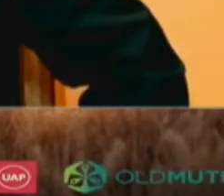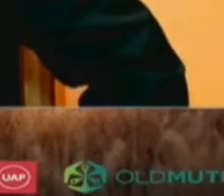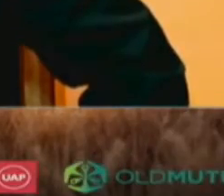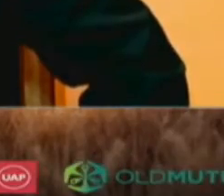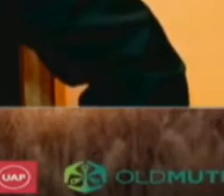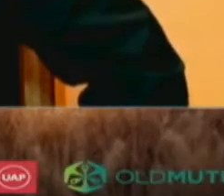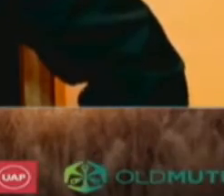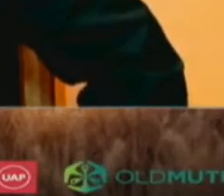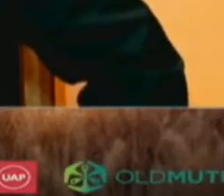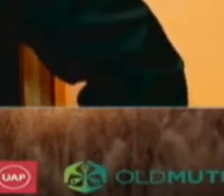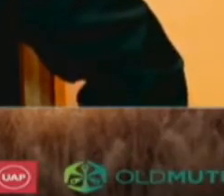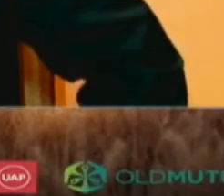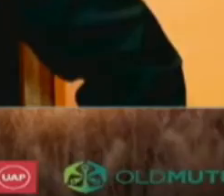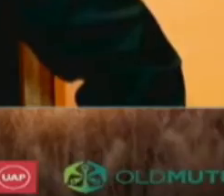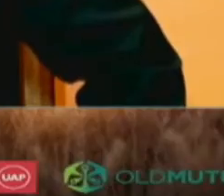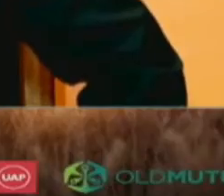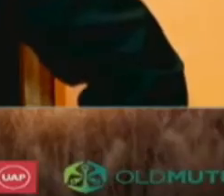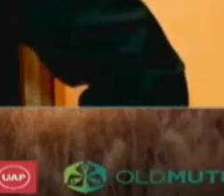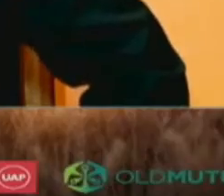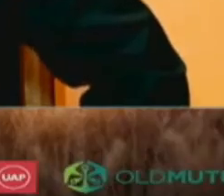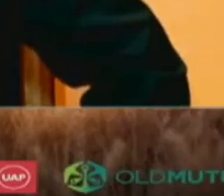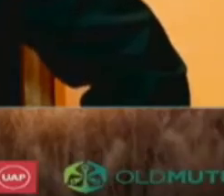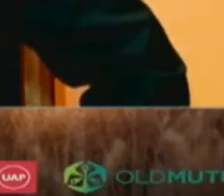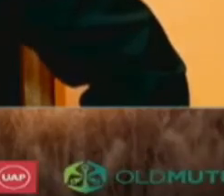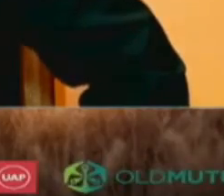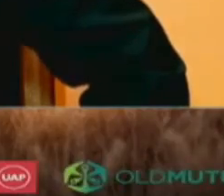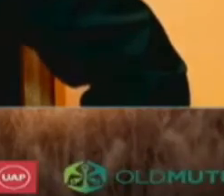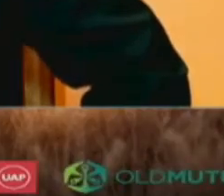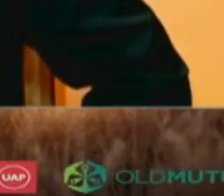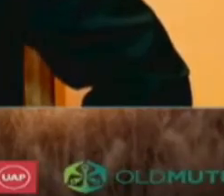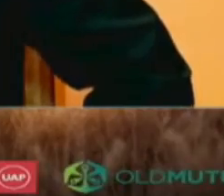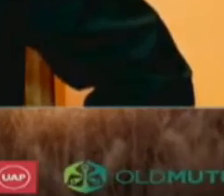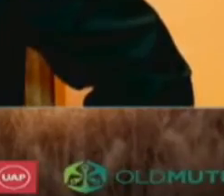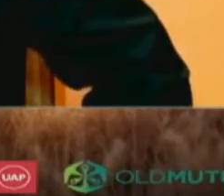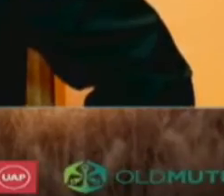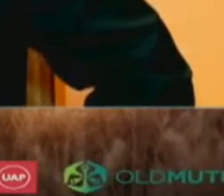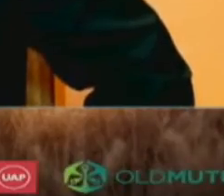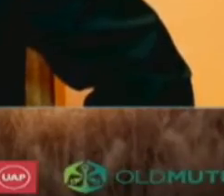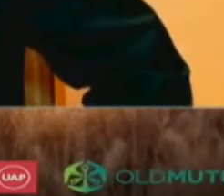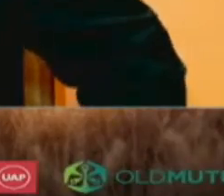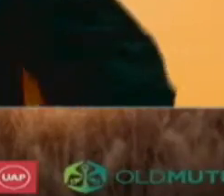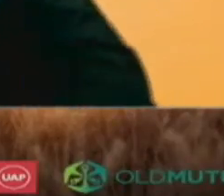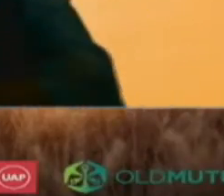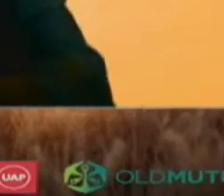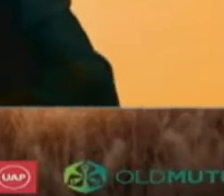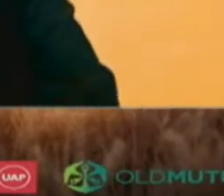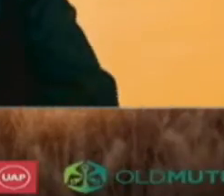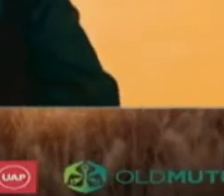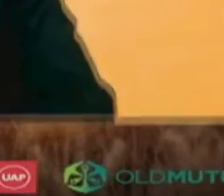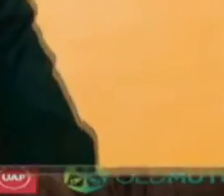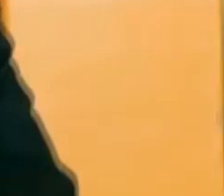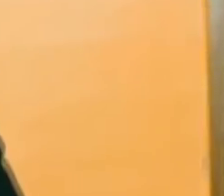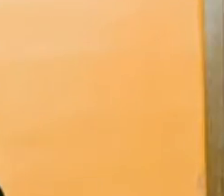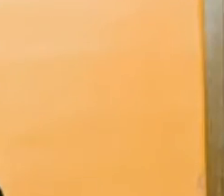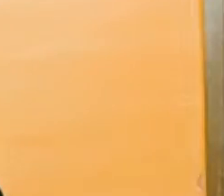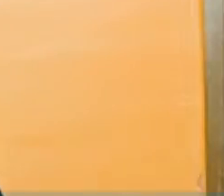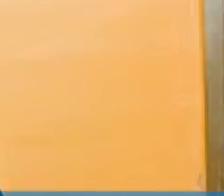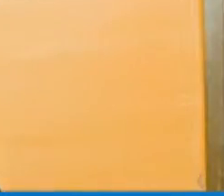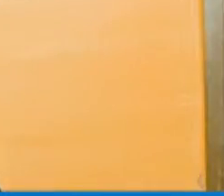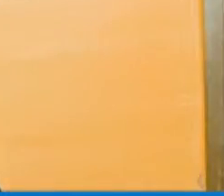like whether it is through some credit guarantee scheme or whether it is through actual funds put in to help